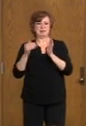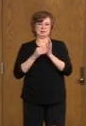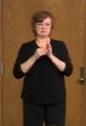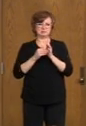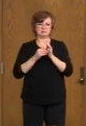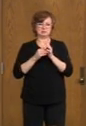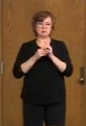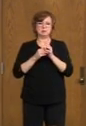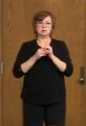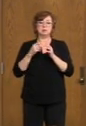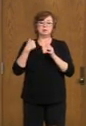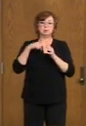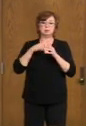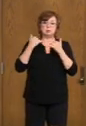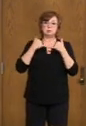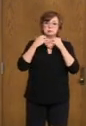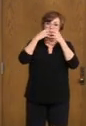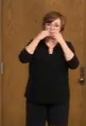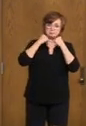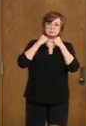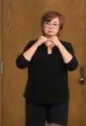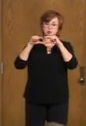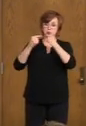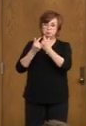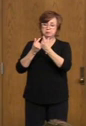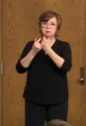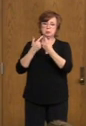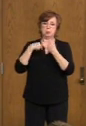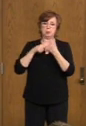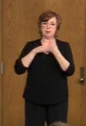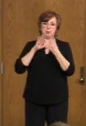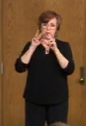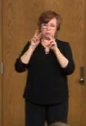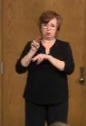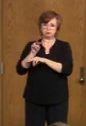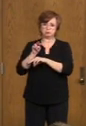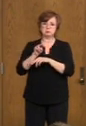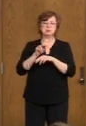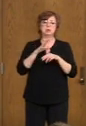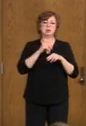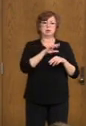as vaccine supply starts coming back up.